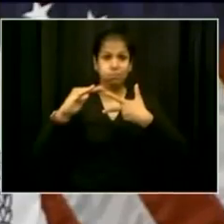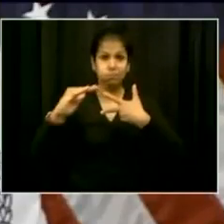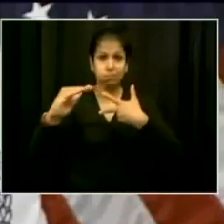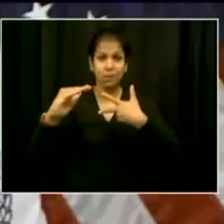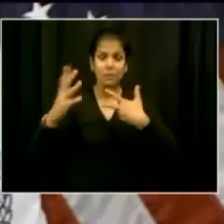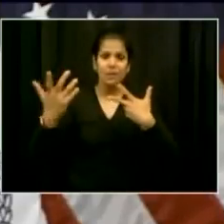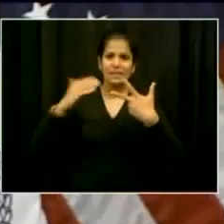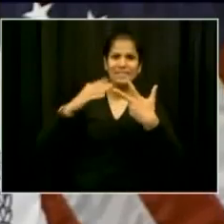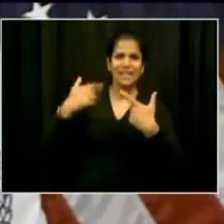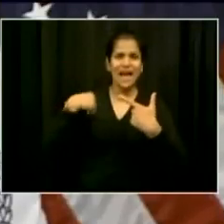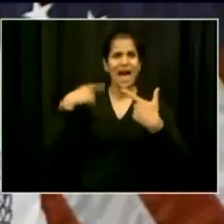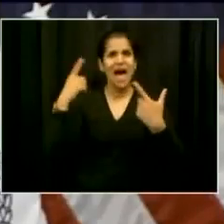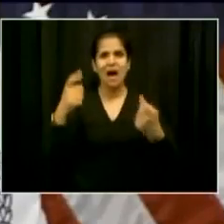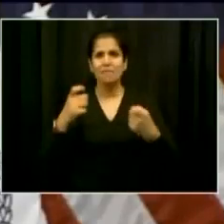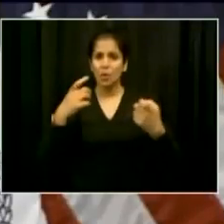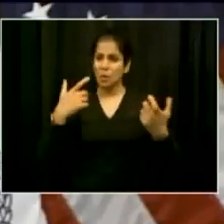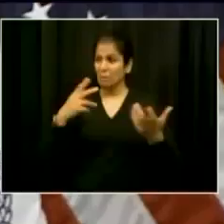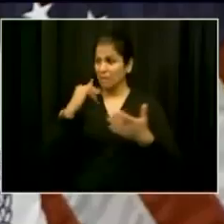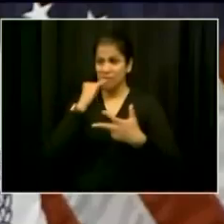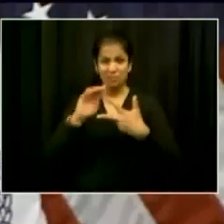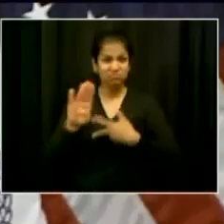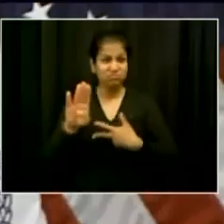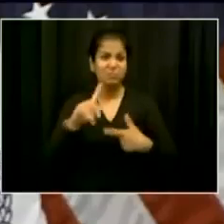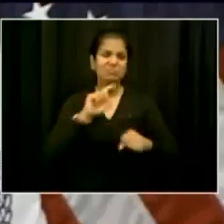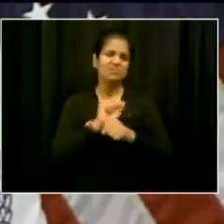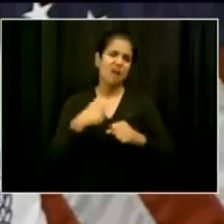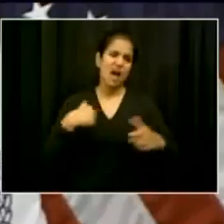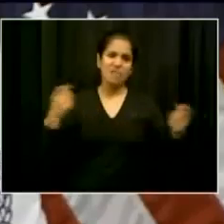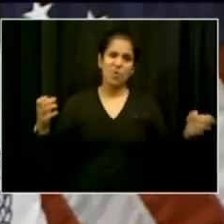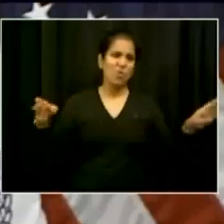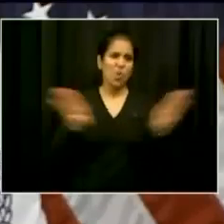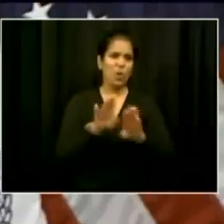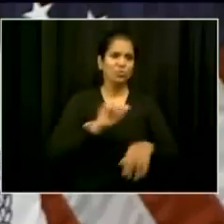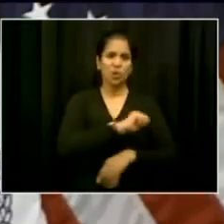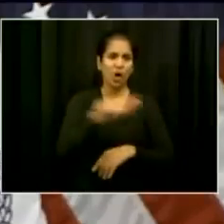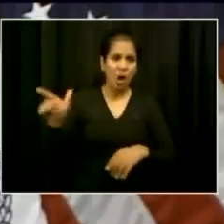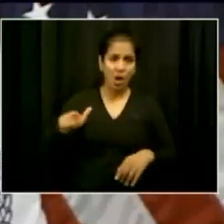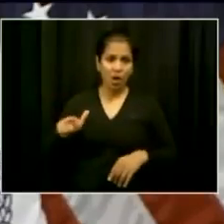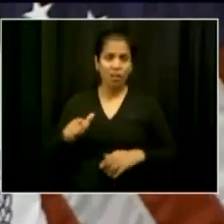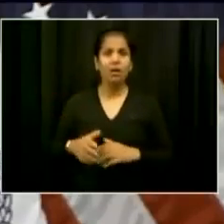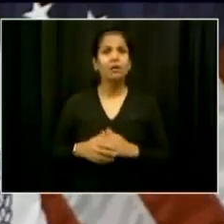ultimately make. But I think everyone is seeing the trend and very concerned.